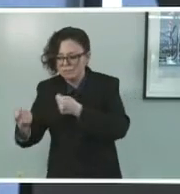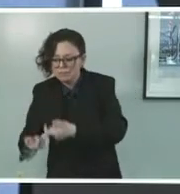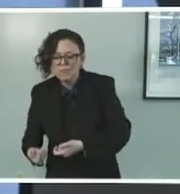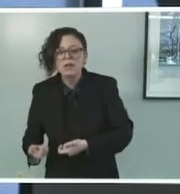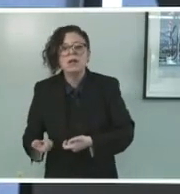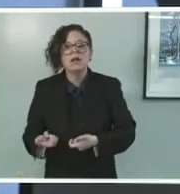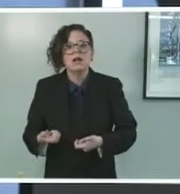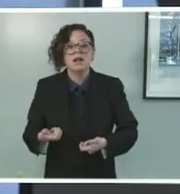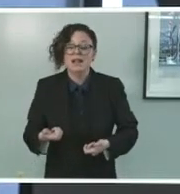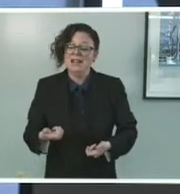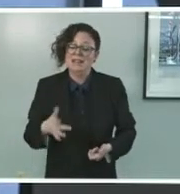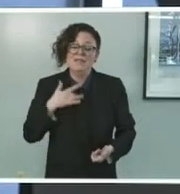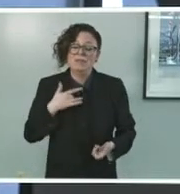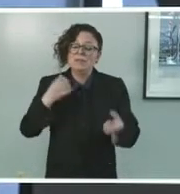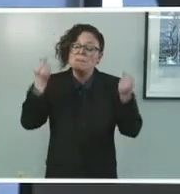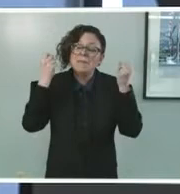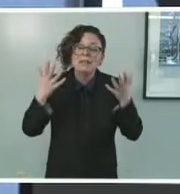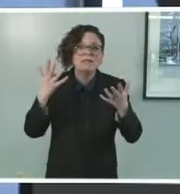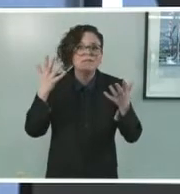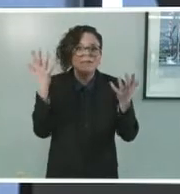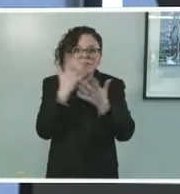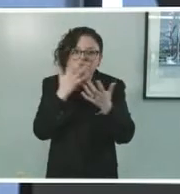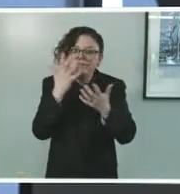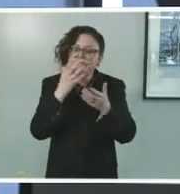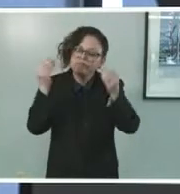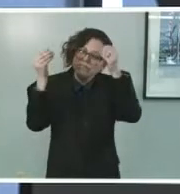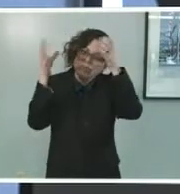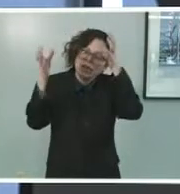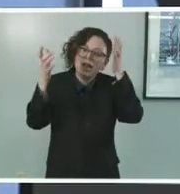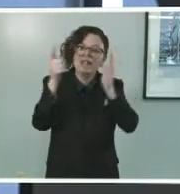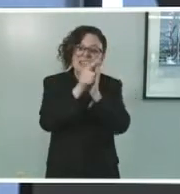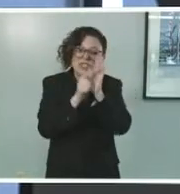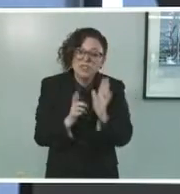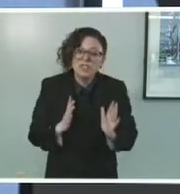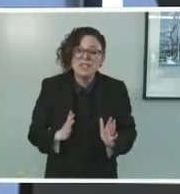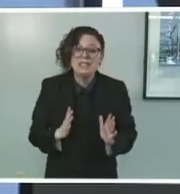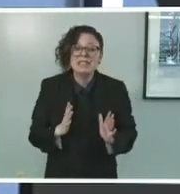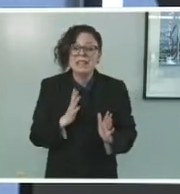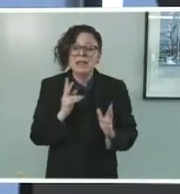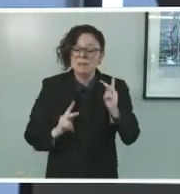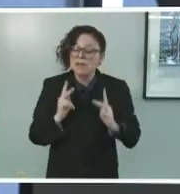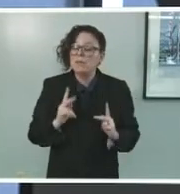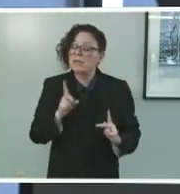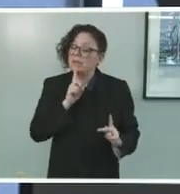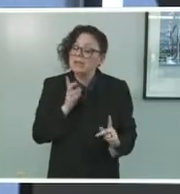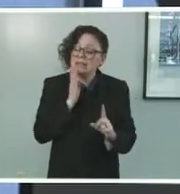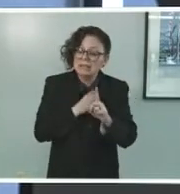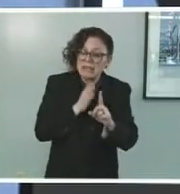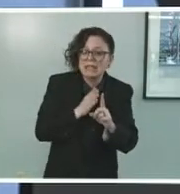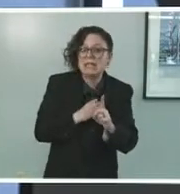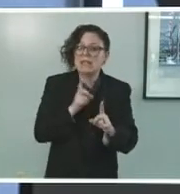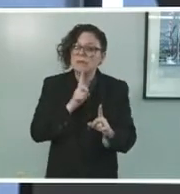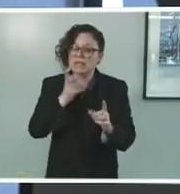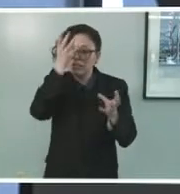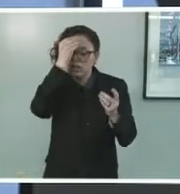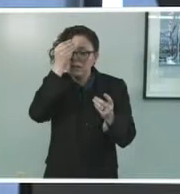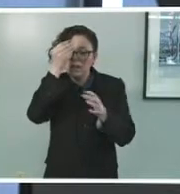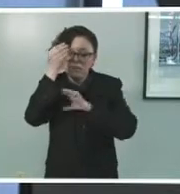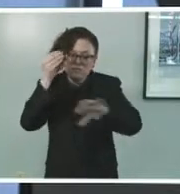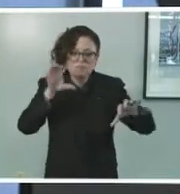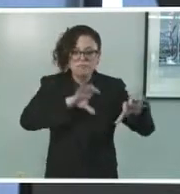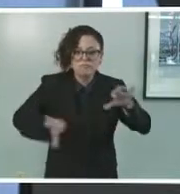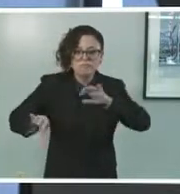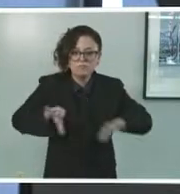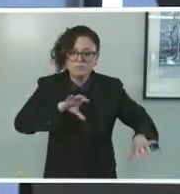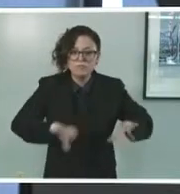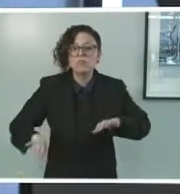some very intelligent attorneys and people who are dedicated, and they put a lot of thought into these categories. So at the end of the day, it